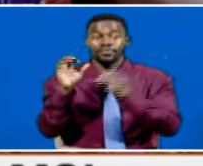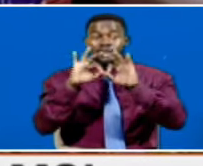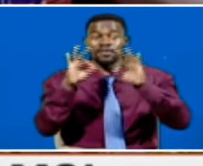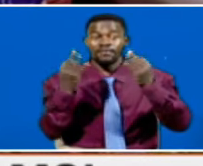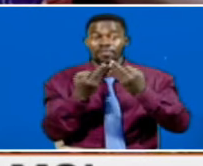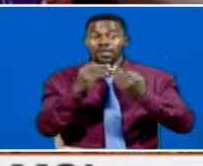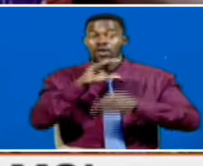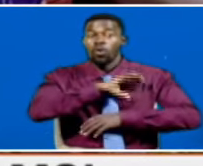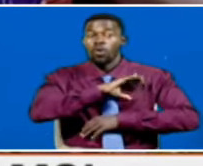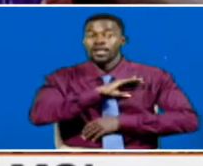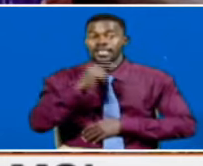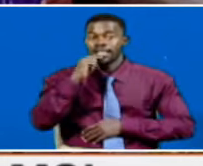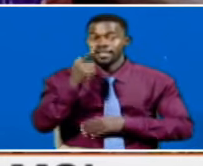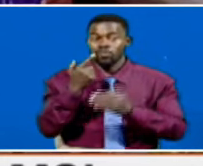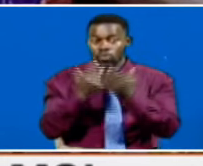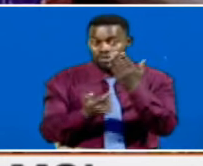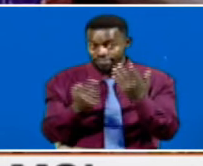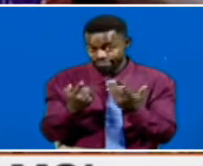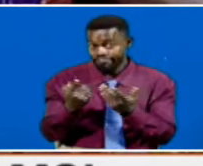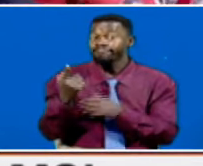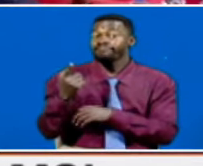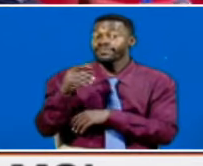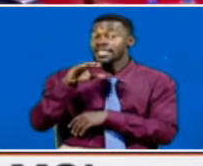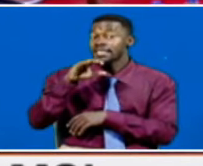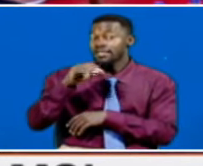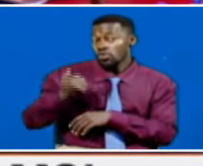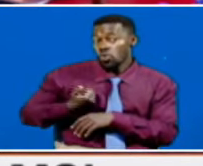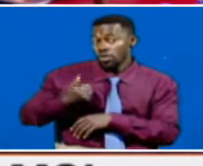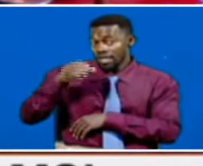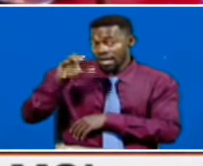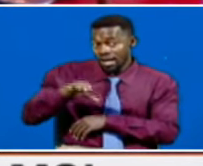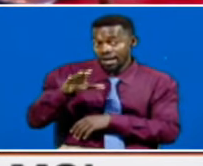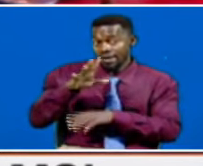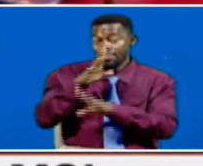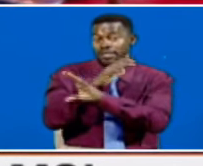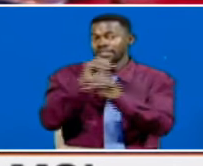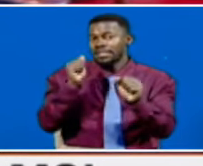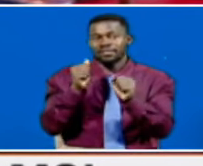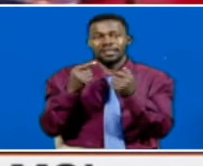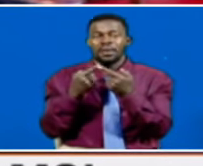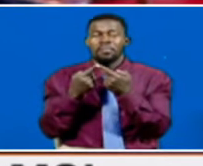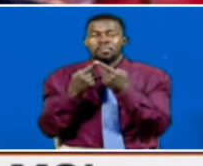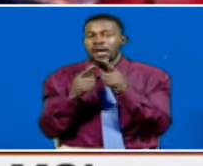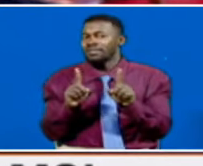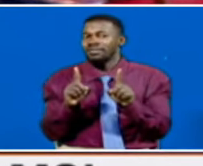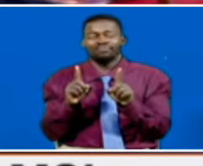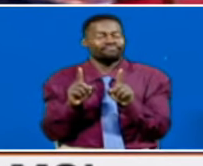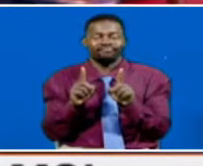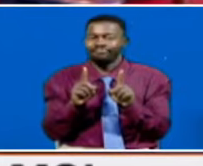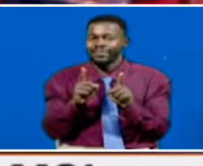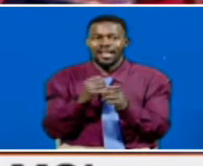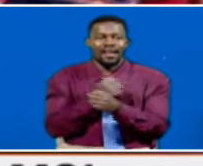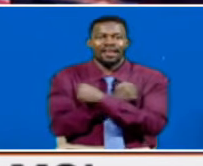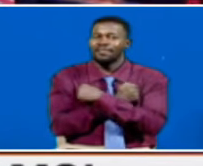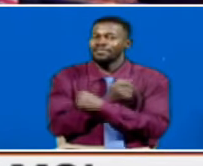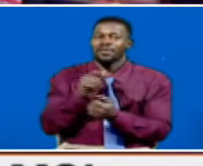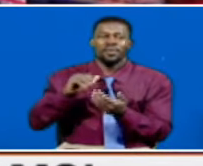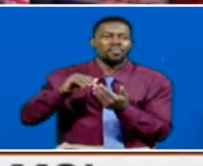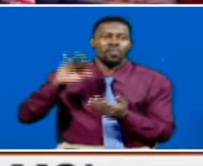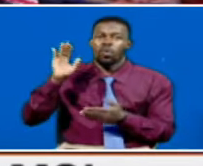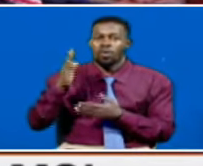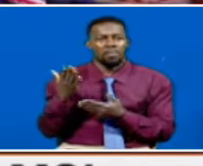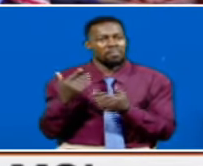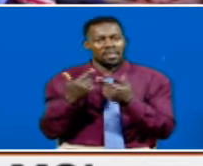kuwa pamoja na kuwa alikuwa mtoto wa rais, walimpenda kumuita Jebet, ila hoja ya kutomuona tena